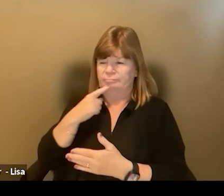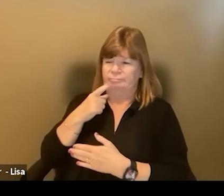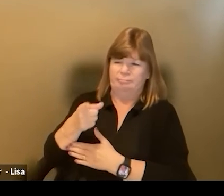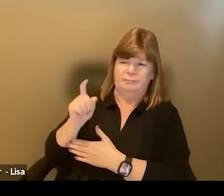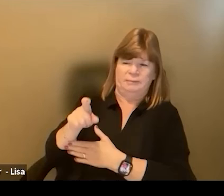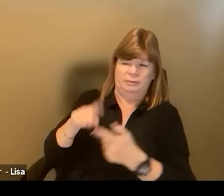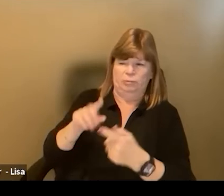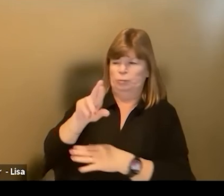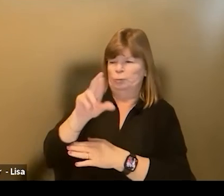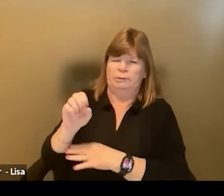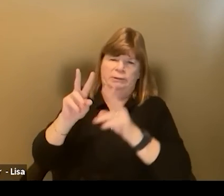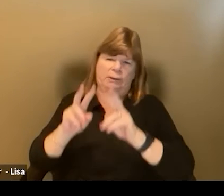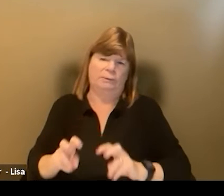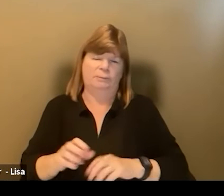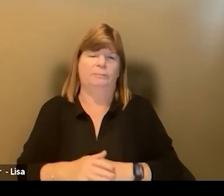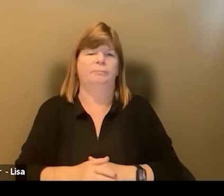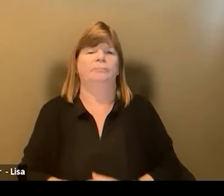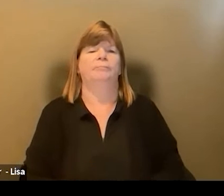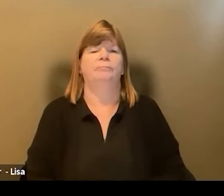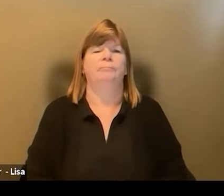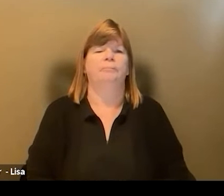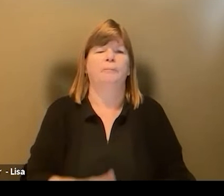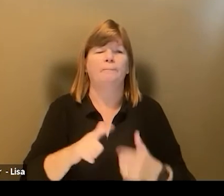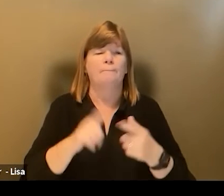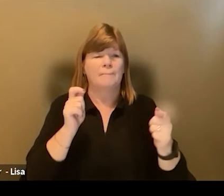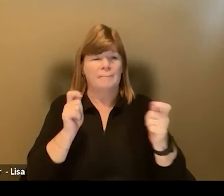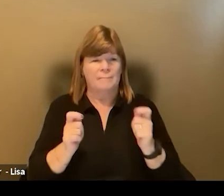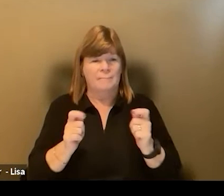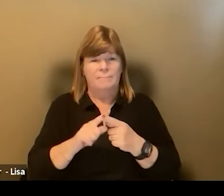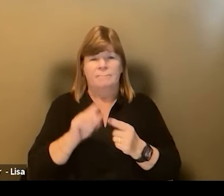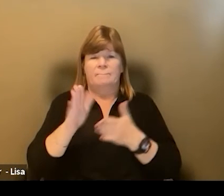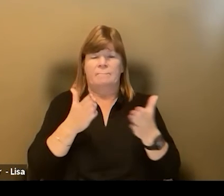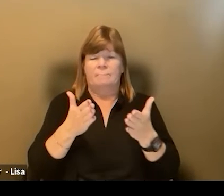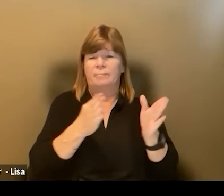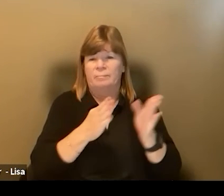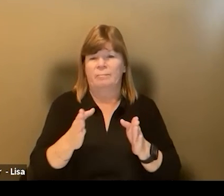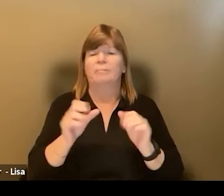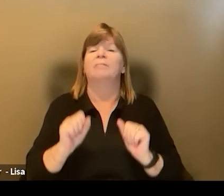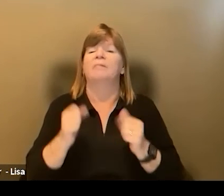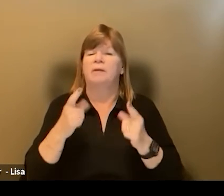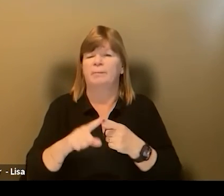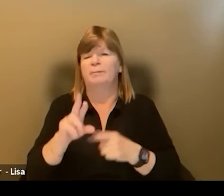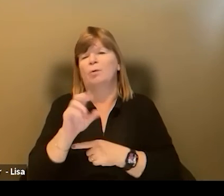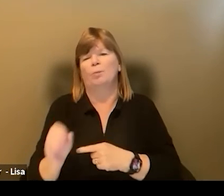a need for reassessment. And modifications to the service plan can be made based on